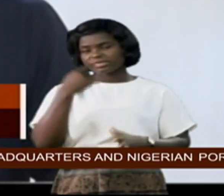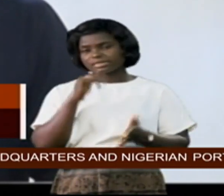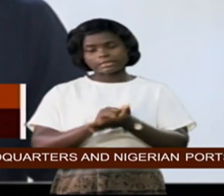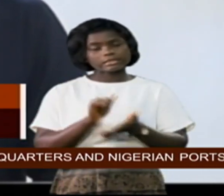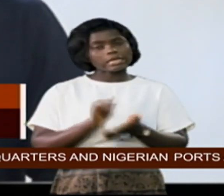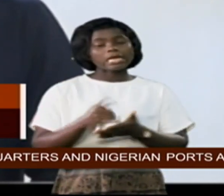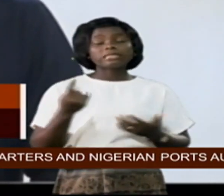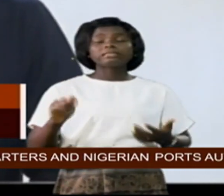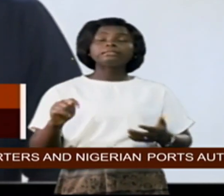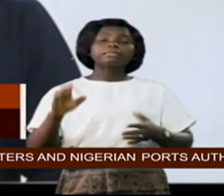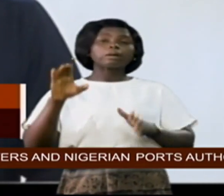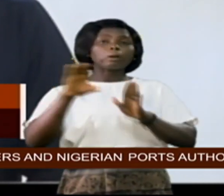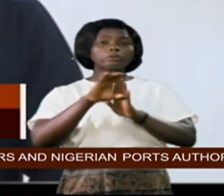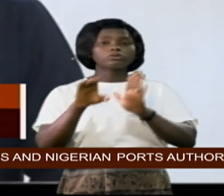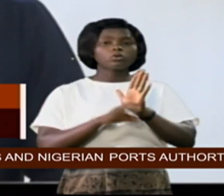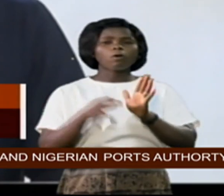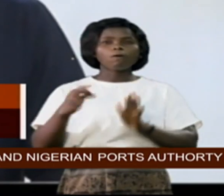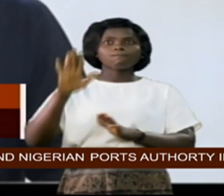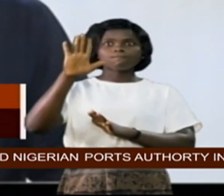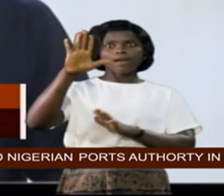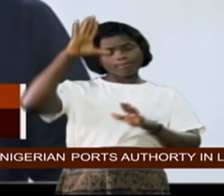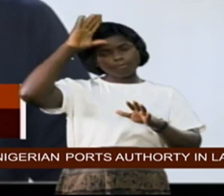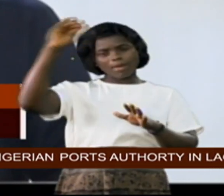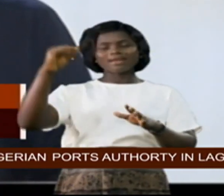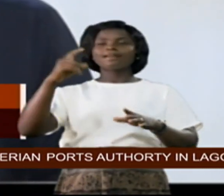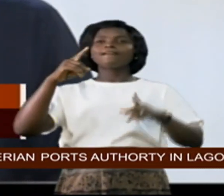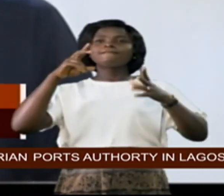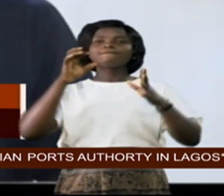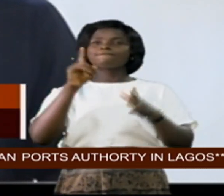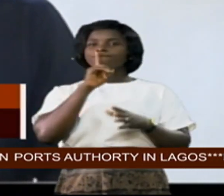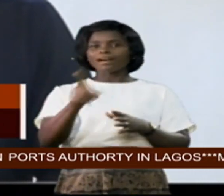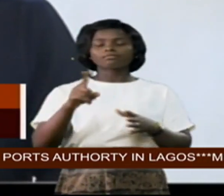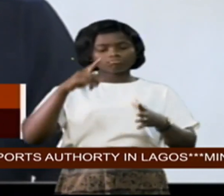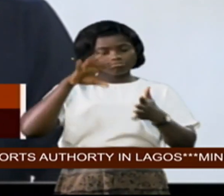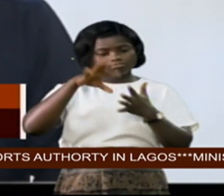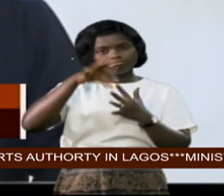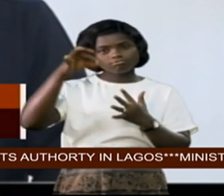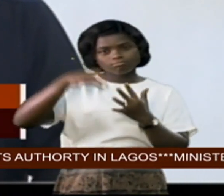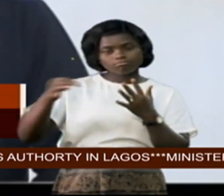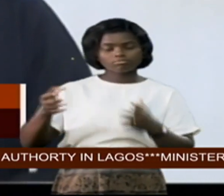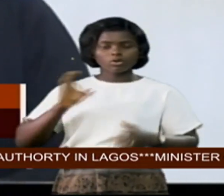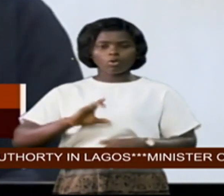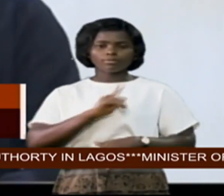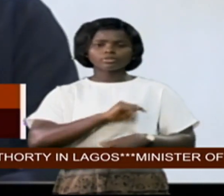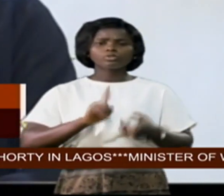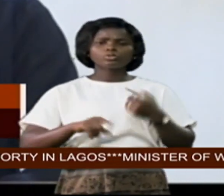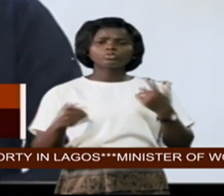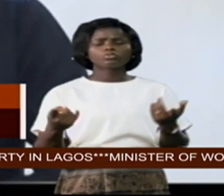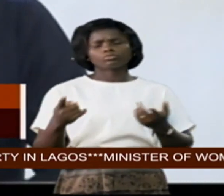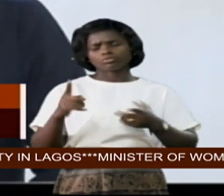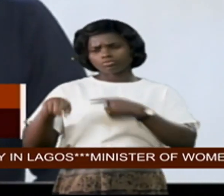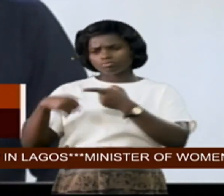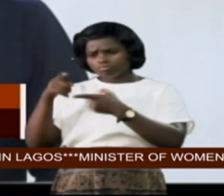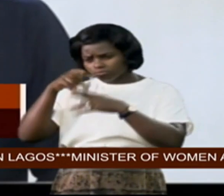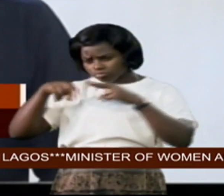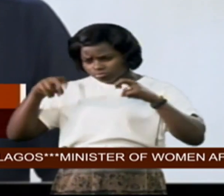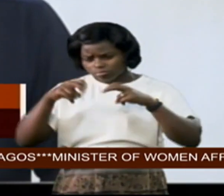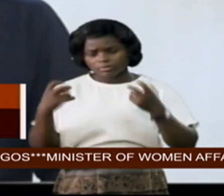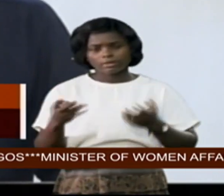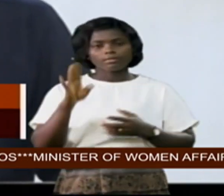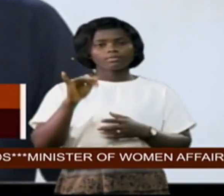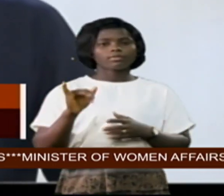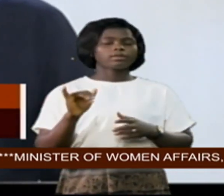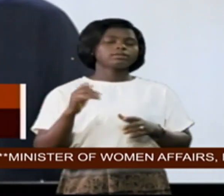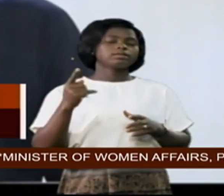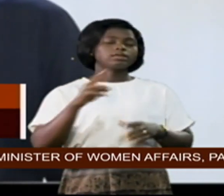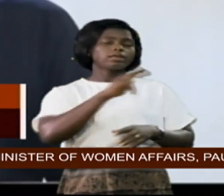the constitution of a 5-man fact-finding committee into the rules of engagement ordered and adopted by the